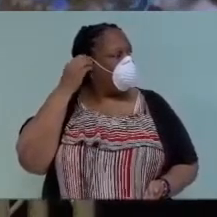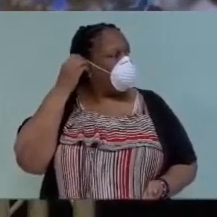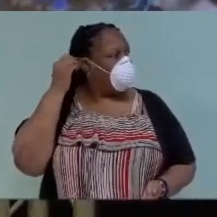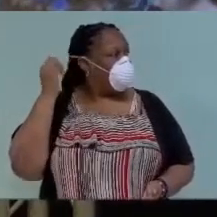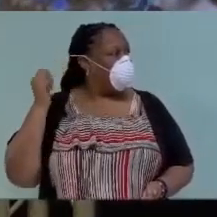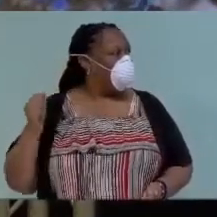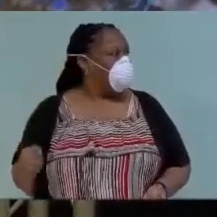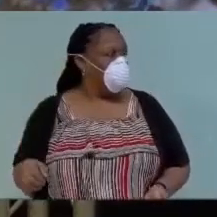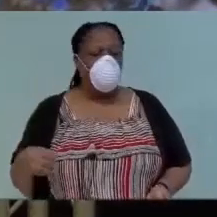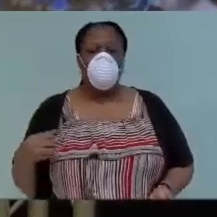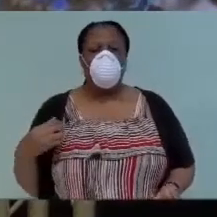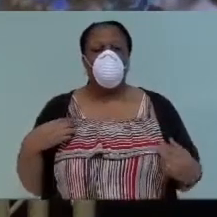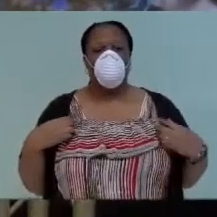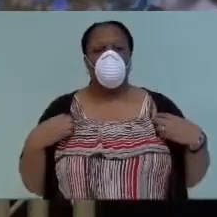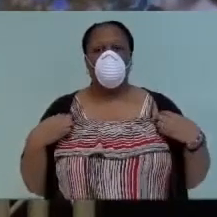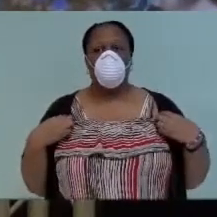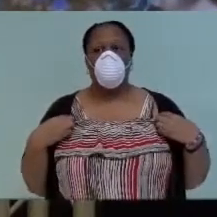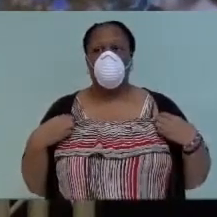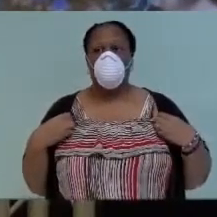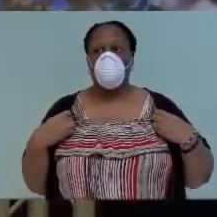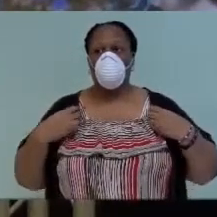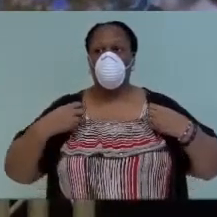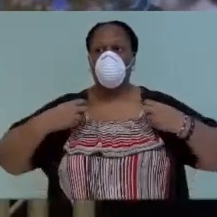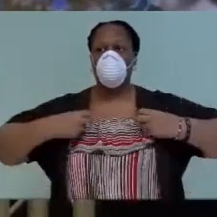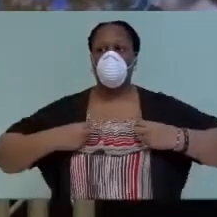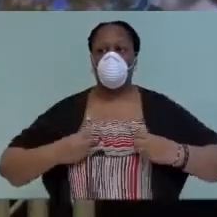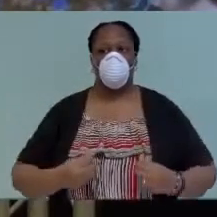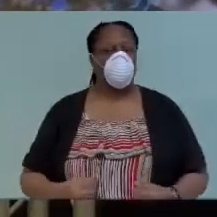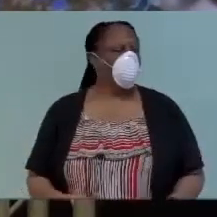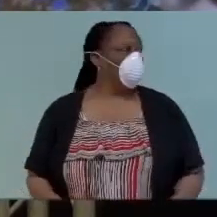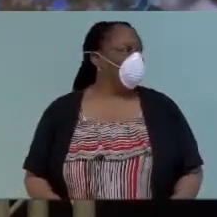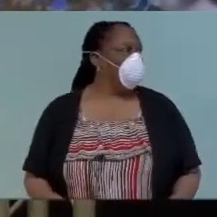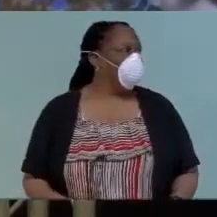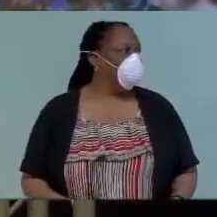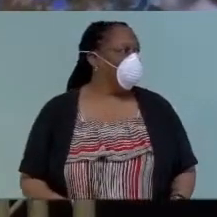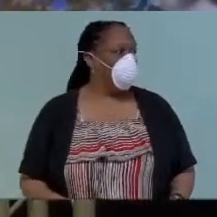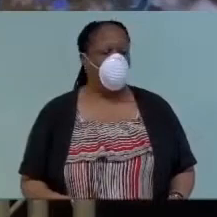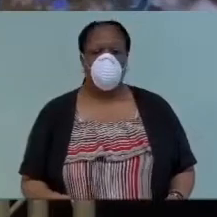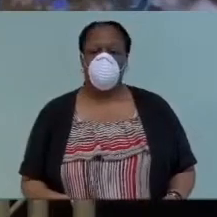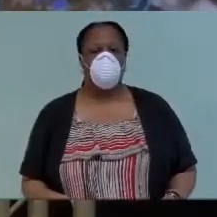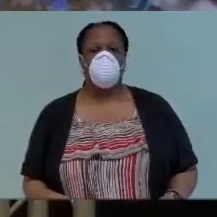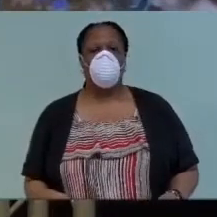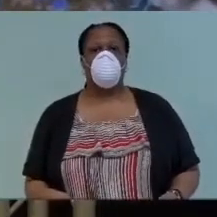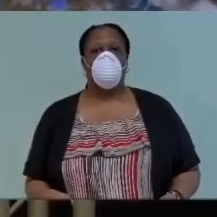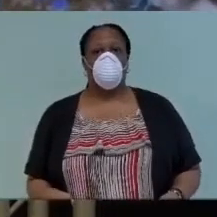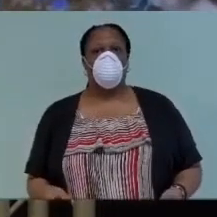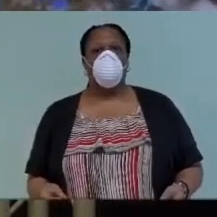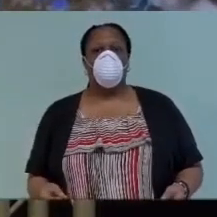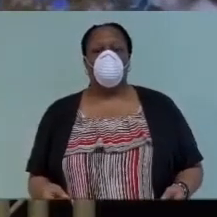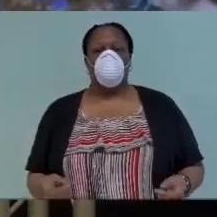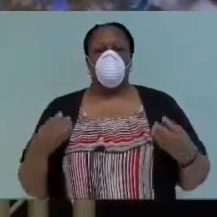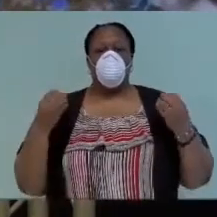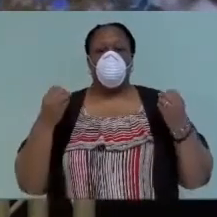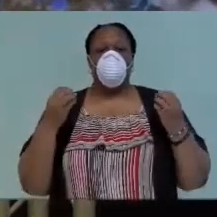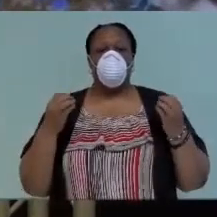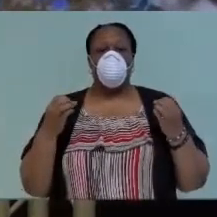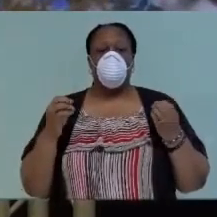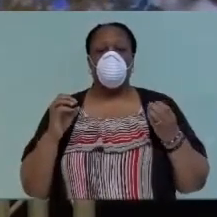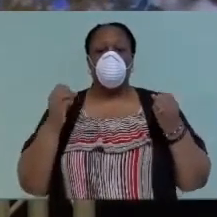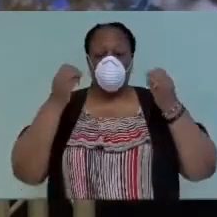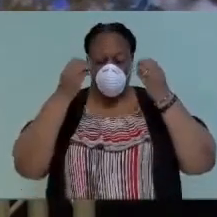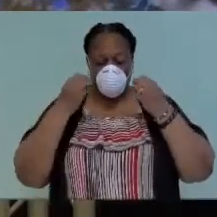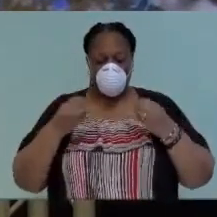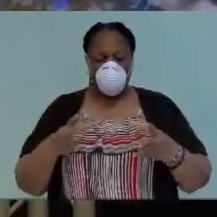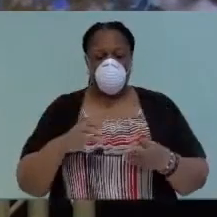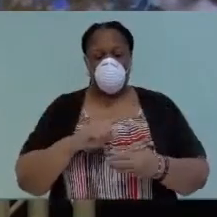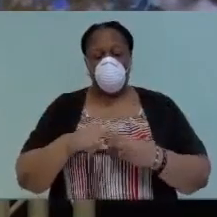to note that a negative test with the rapid antibody test does not rule out COVID-19 infection, particularly in those who have